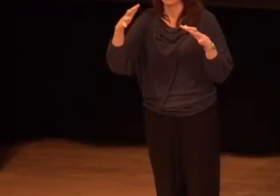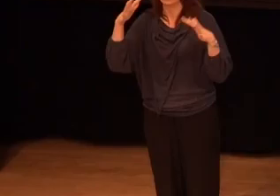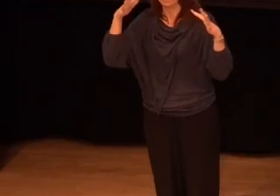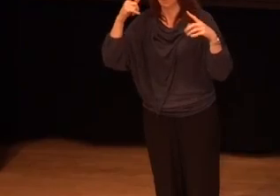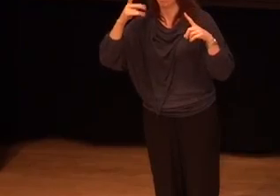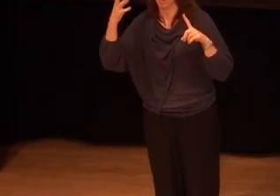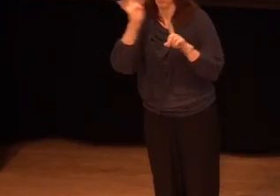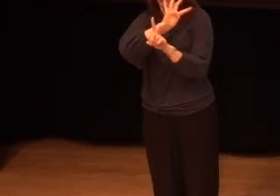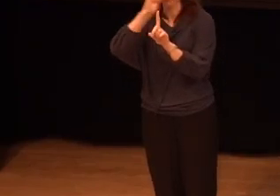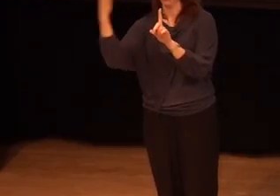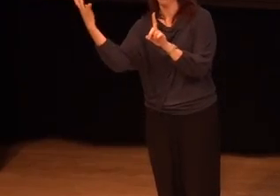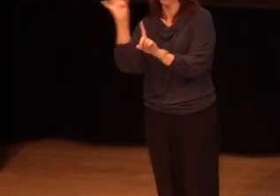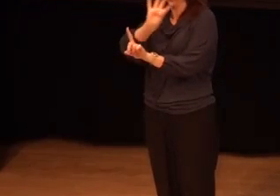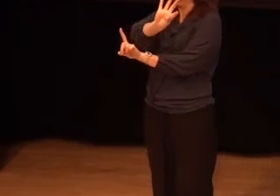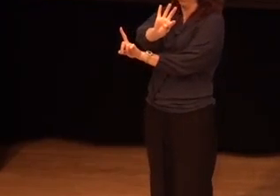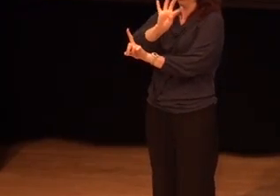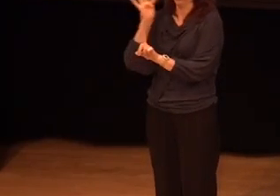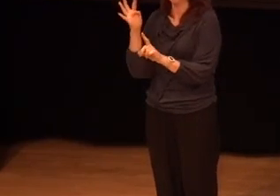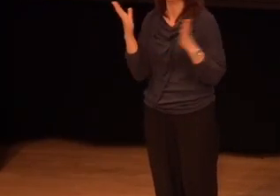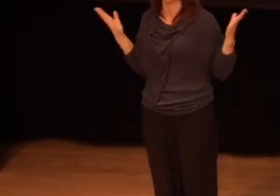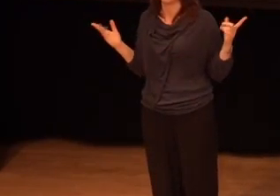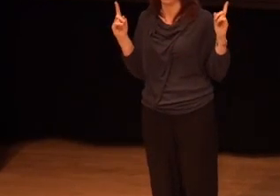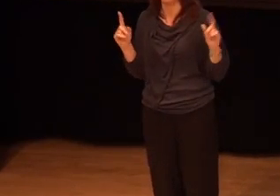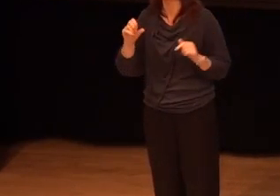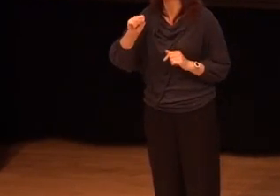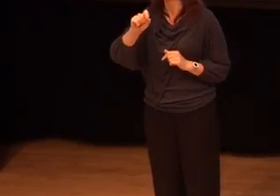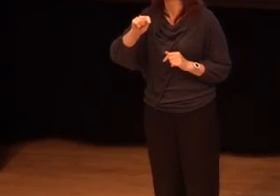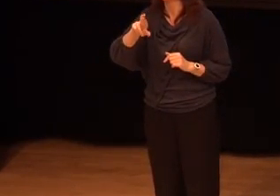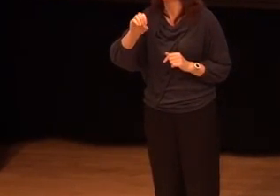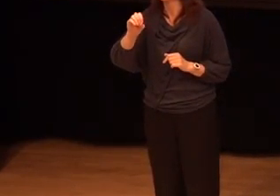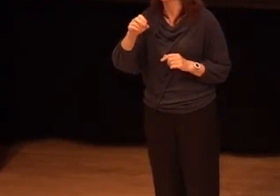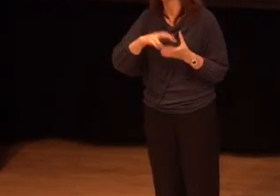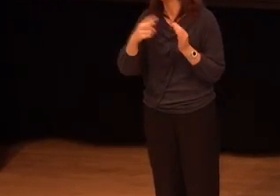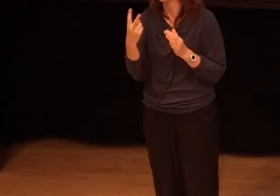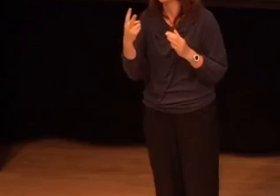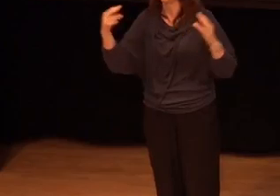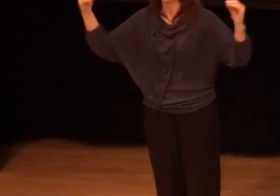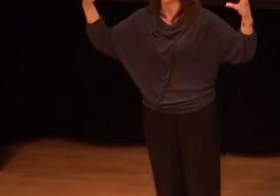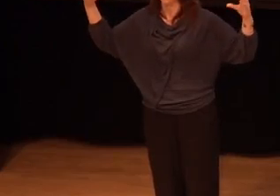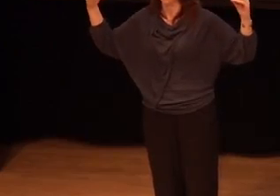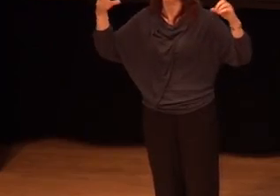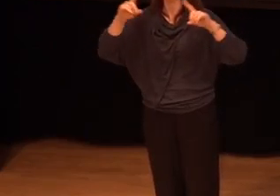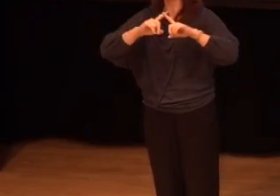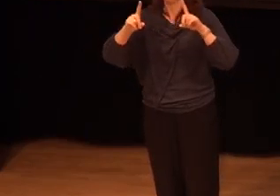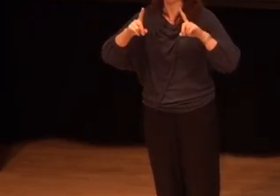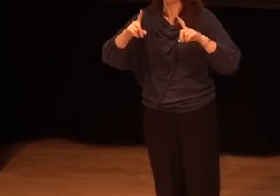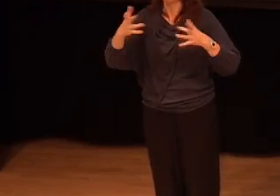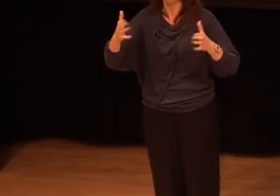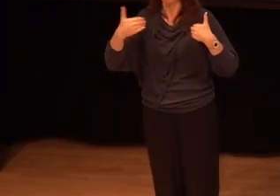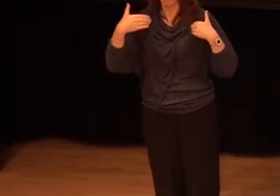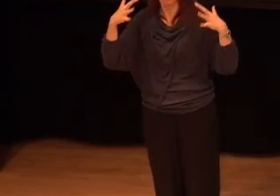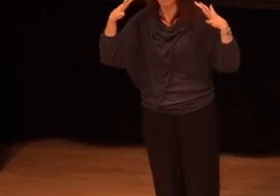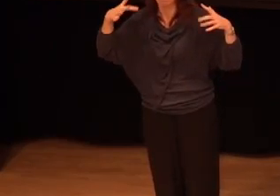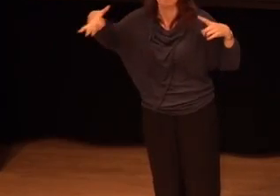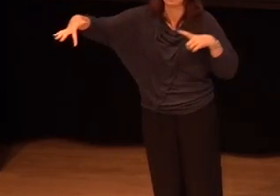So this is in stereo, but when you have the sound all around you, it's pretty awesome. We had it at Sydney